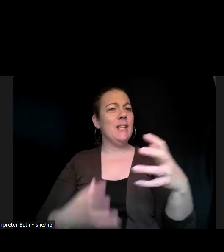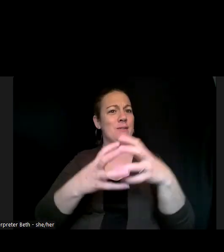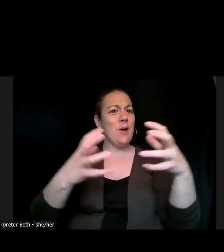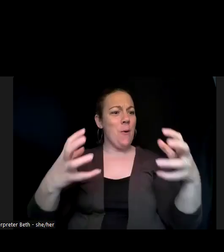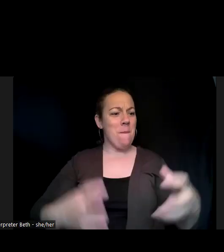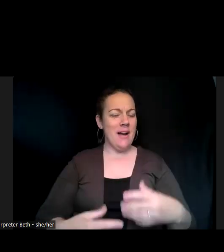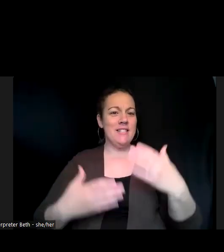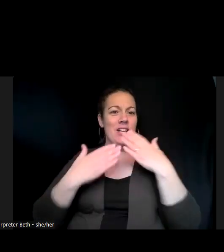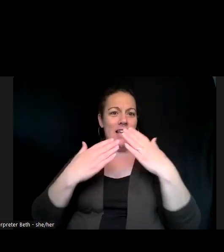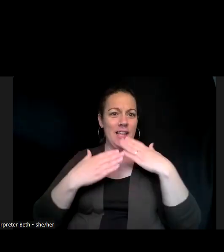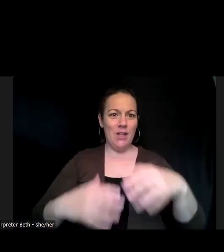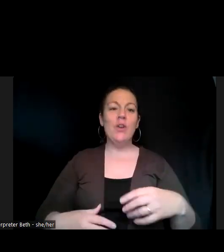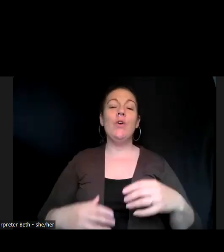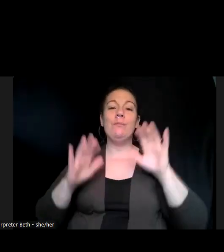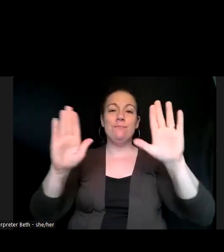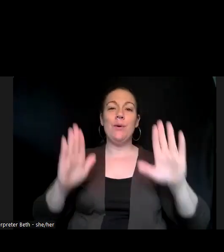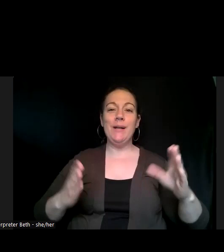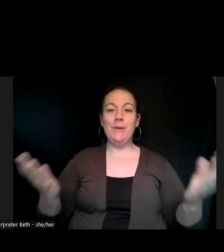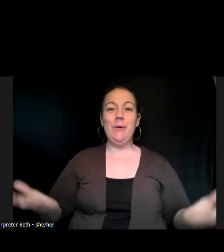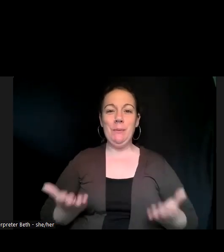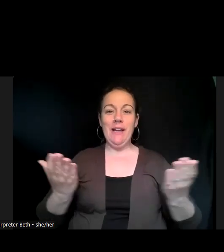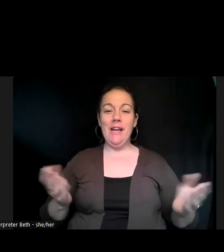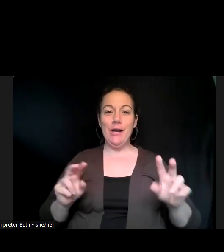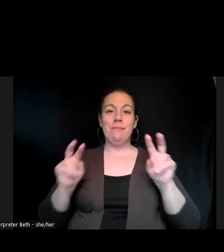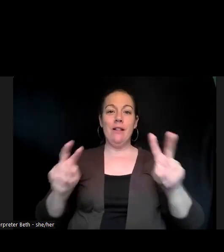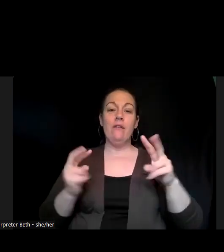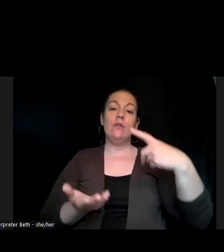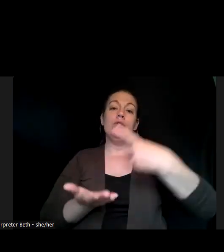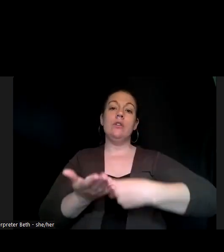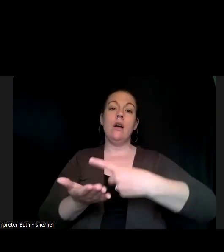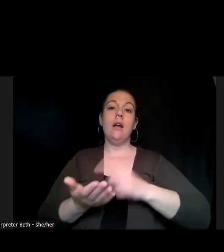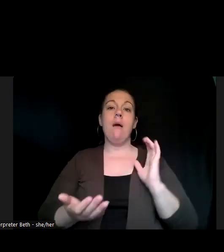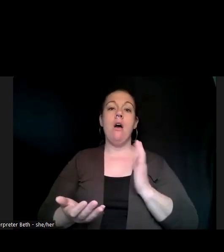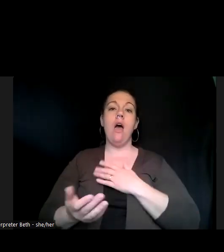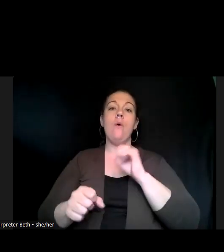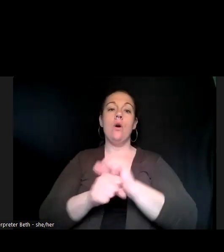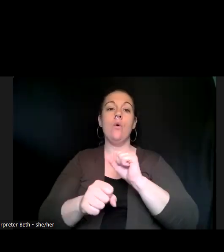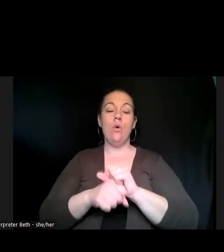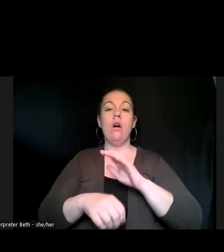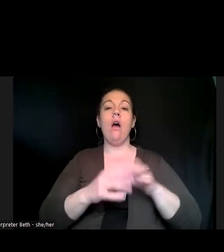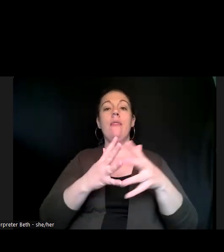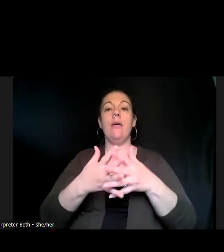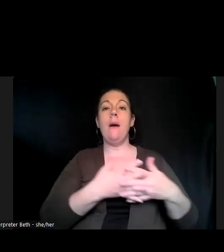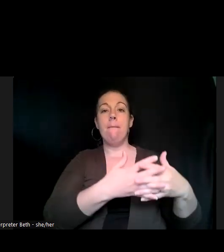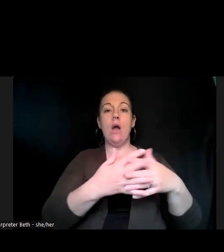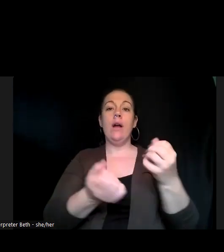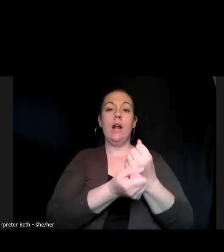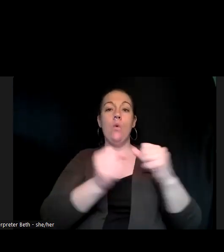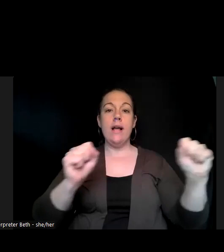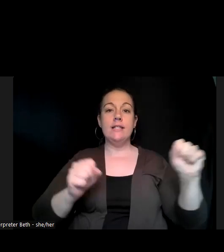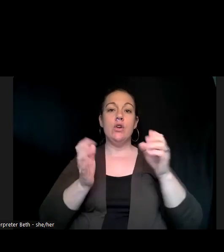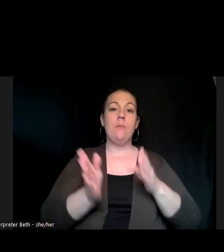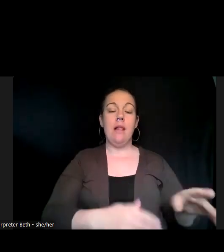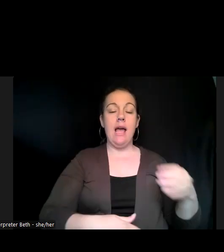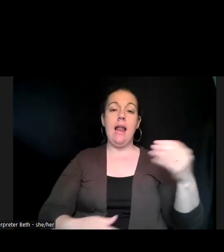you for having me. It's great to be with everyone, and look forward to talking about our work on the American Rescue Plan and the ESSER funds